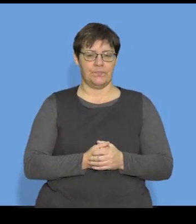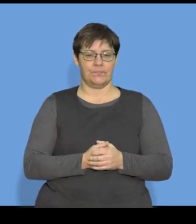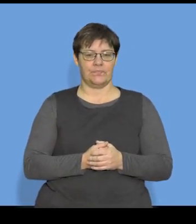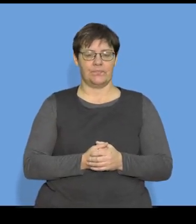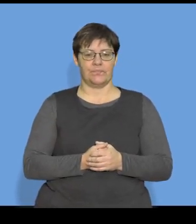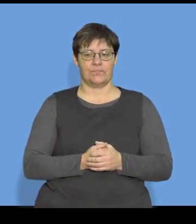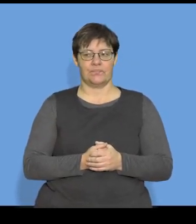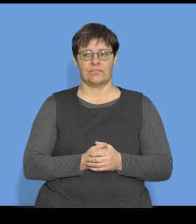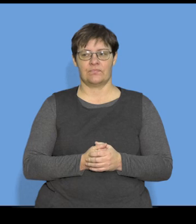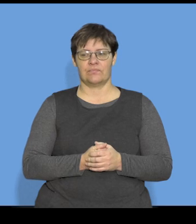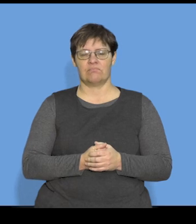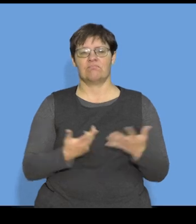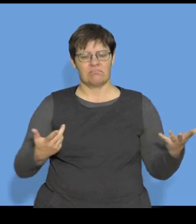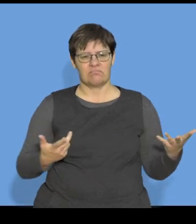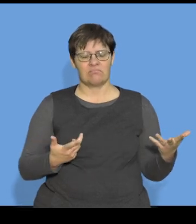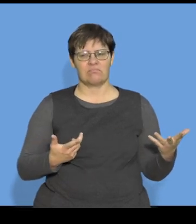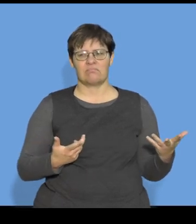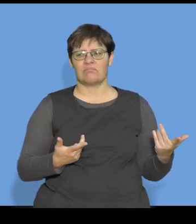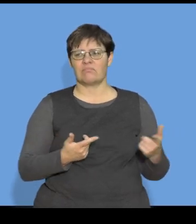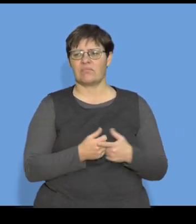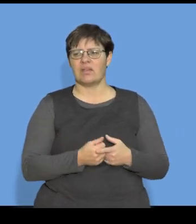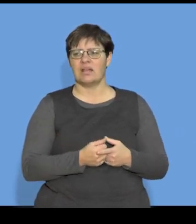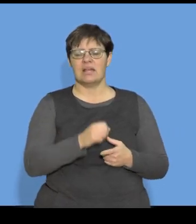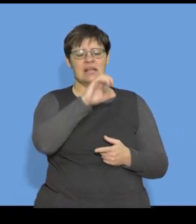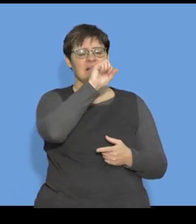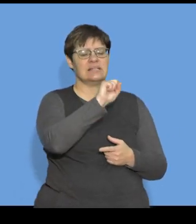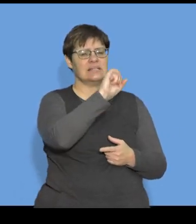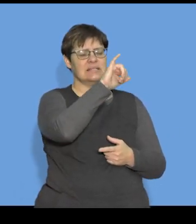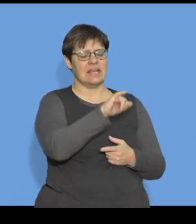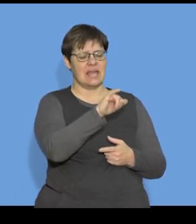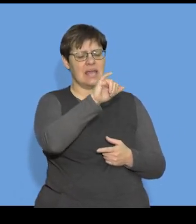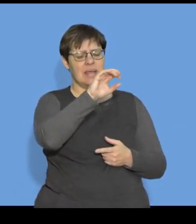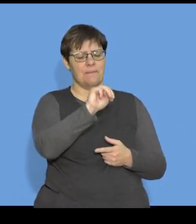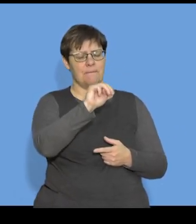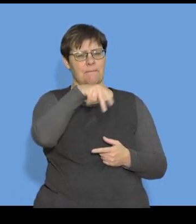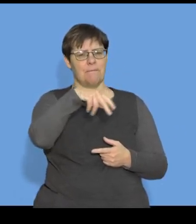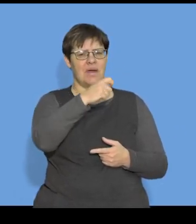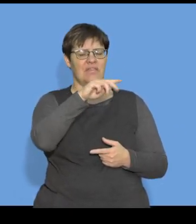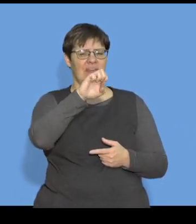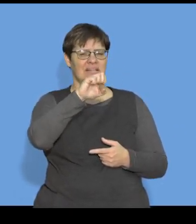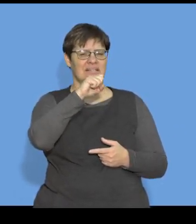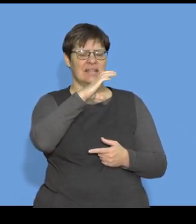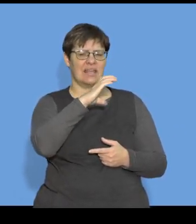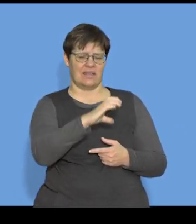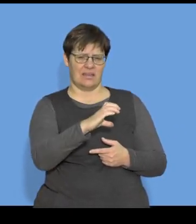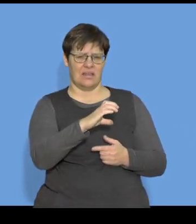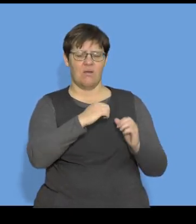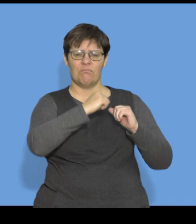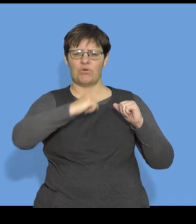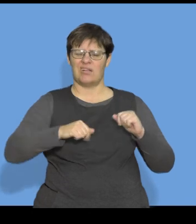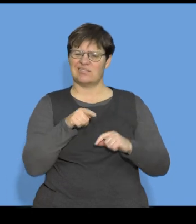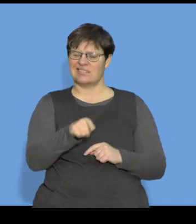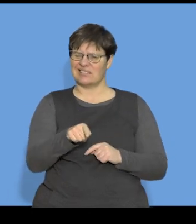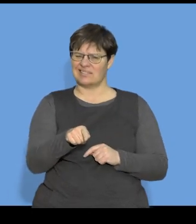So, what is sympathetic branch? This sympathetic branch of the nerves is the one that